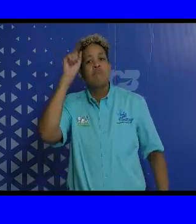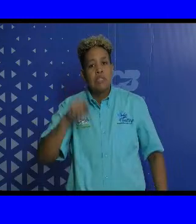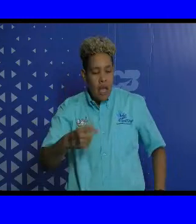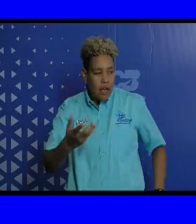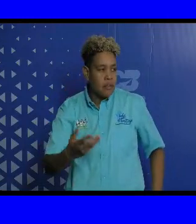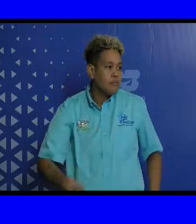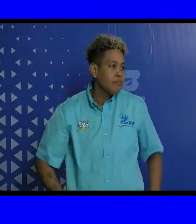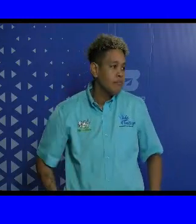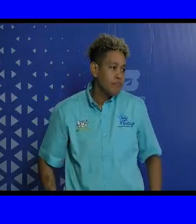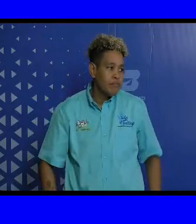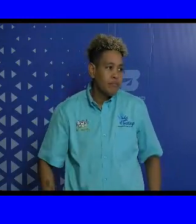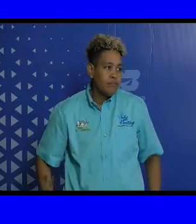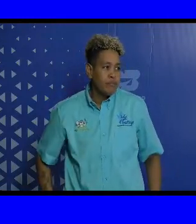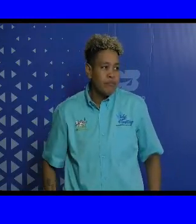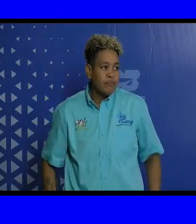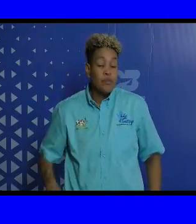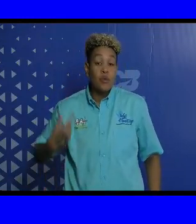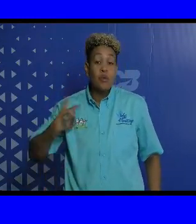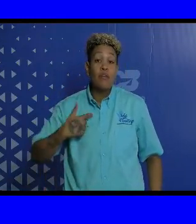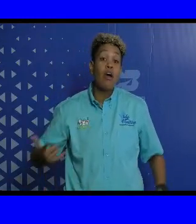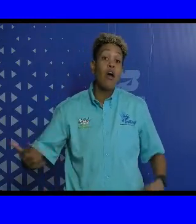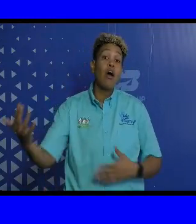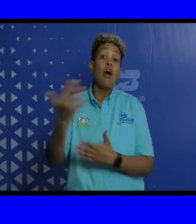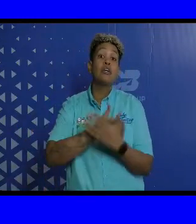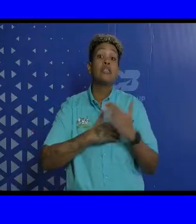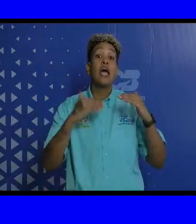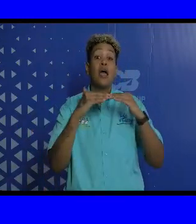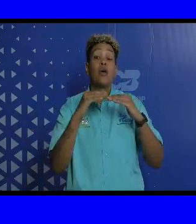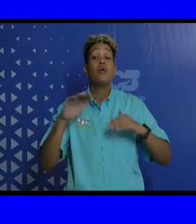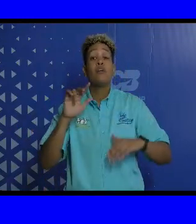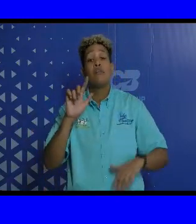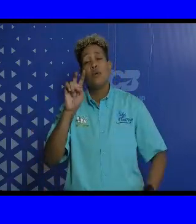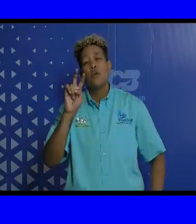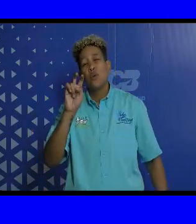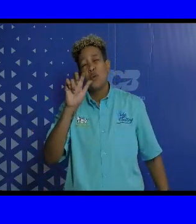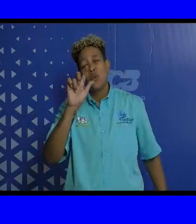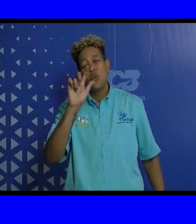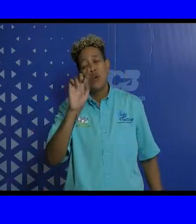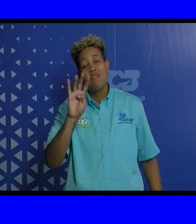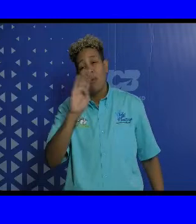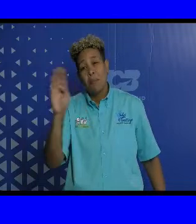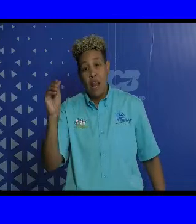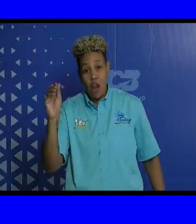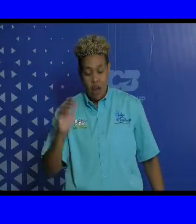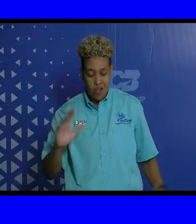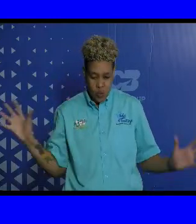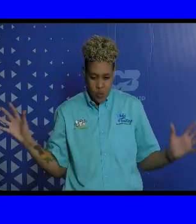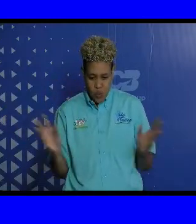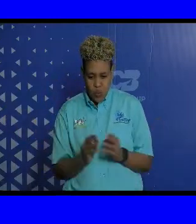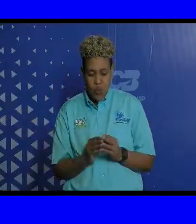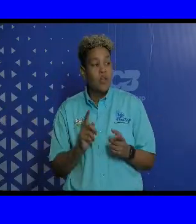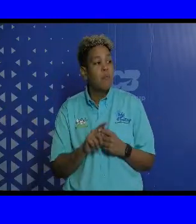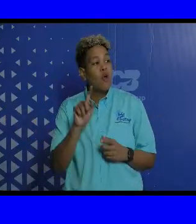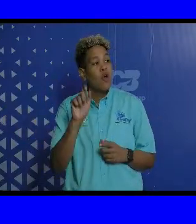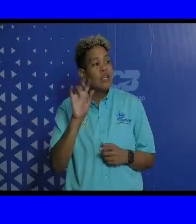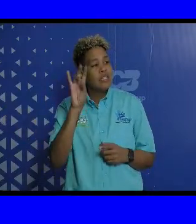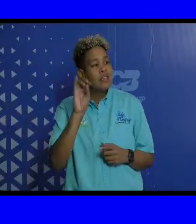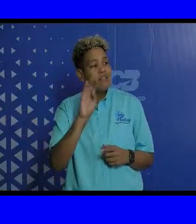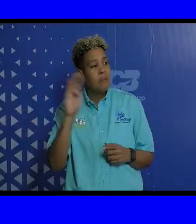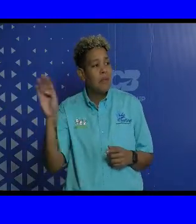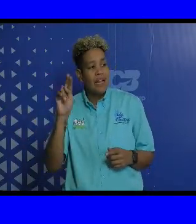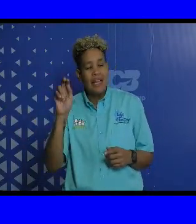relatable. We have consolidated equity of about $224 billion and about $170